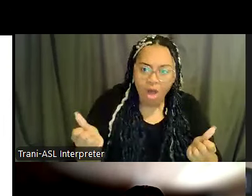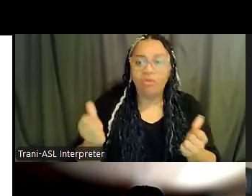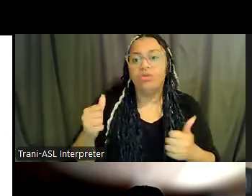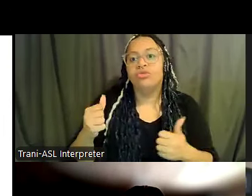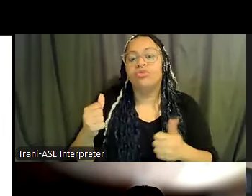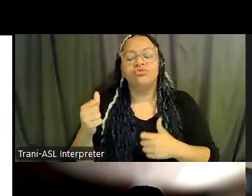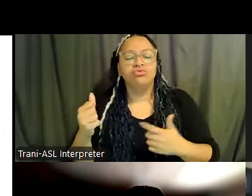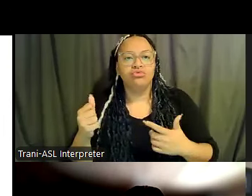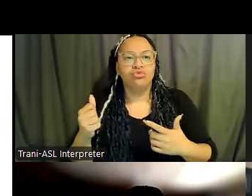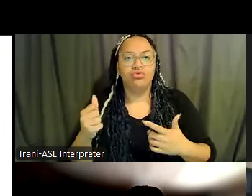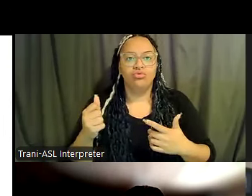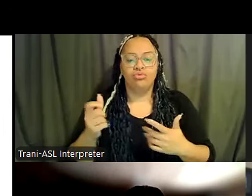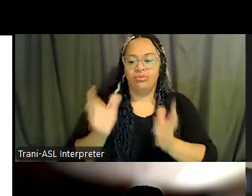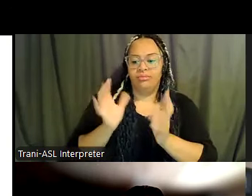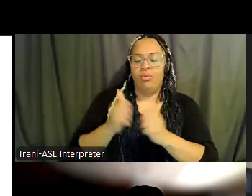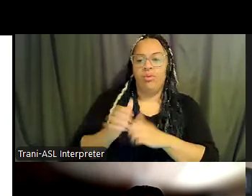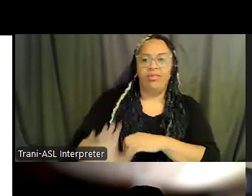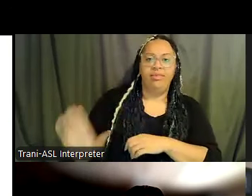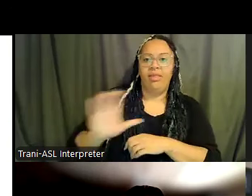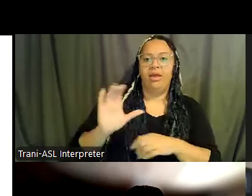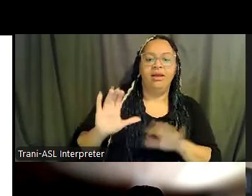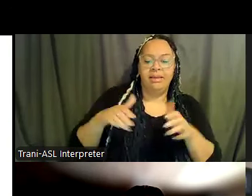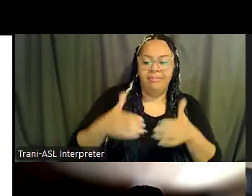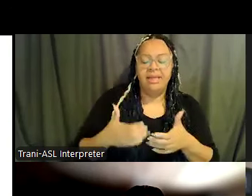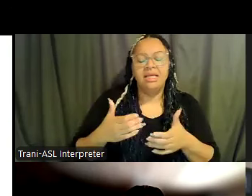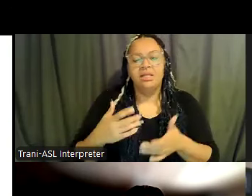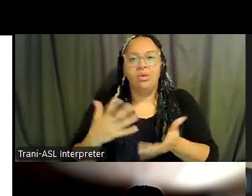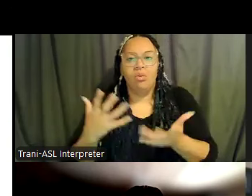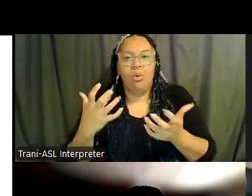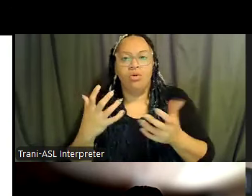subcommittee's efforts and initiatives, trying to get